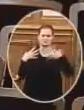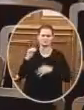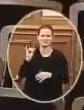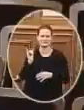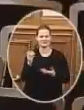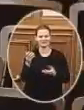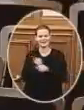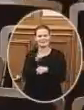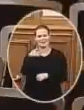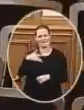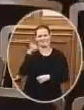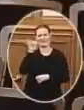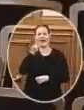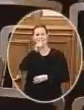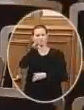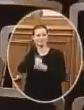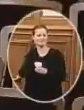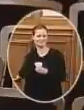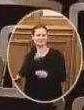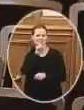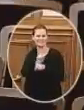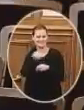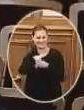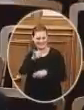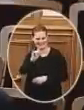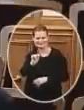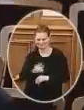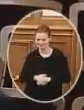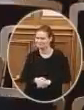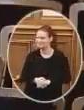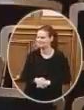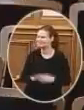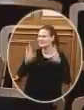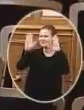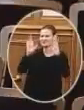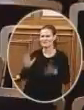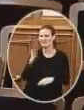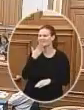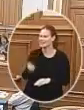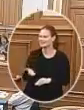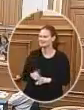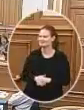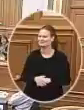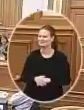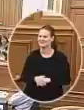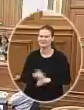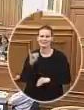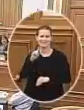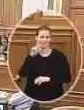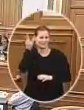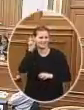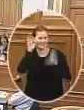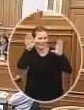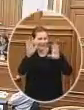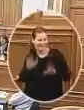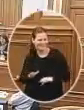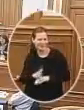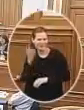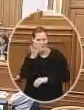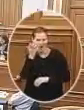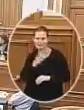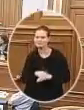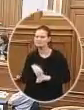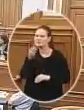down to the waterfront to be part of the event. That's great. Thank you. Oh, that sounds fascinating. Councilmember